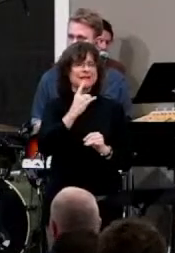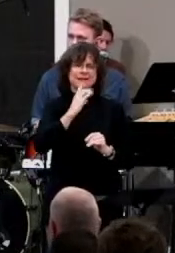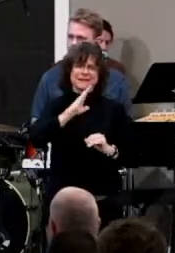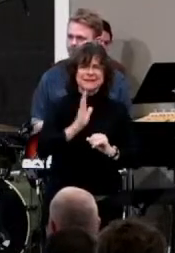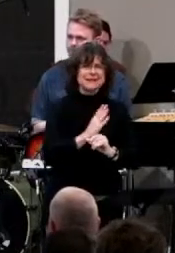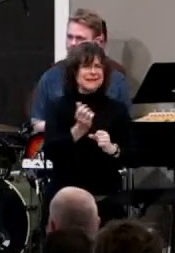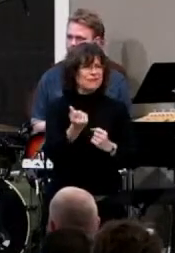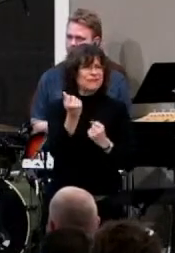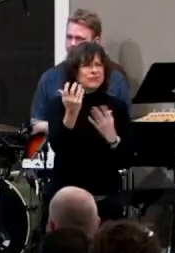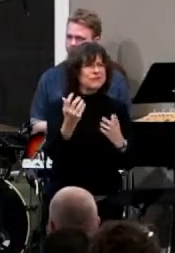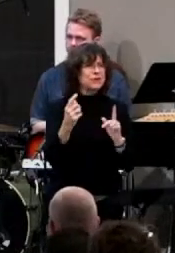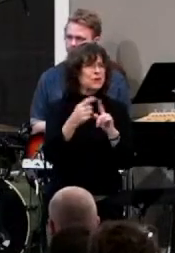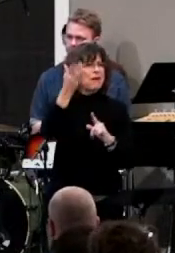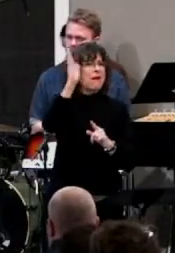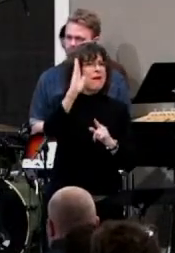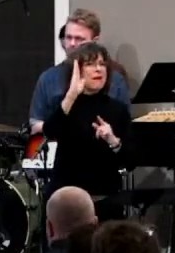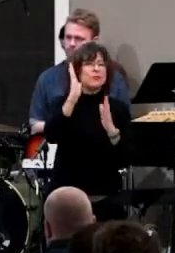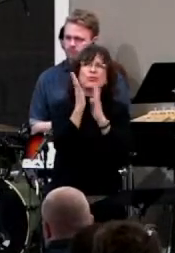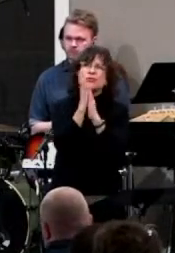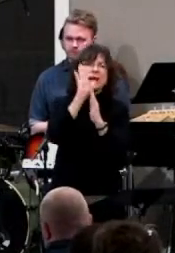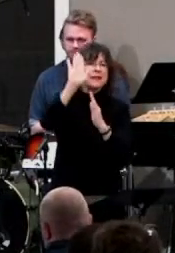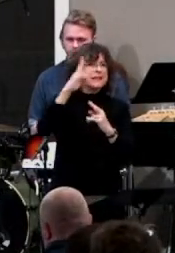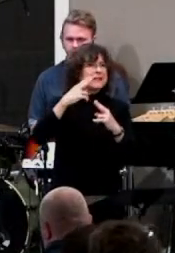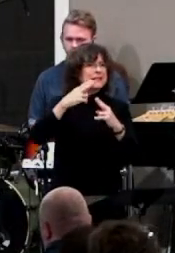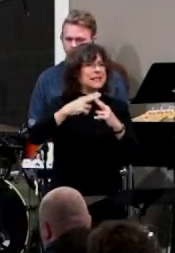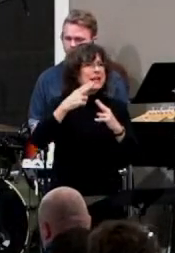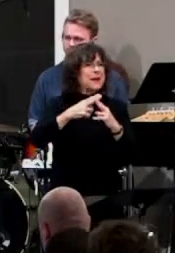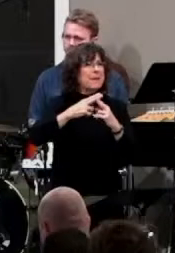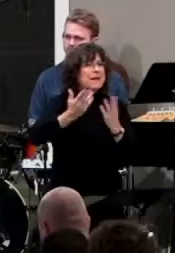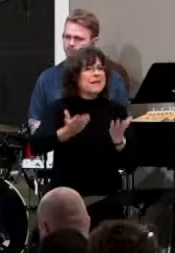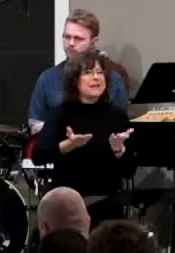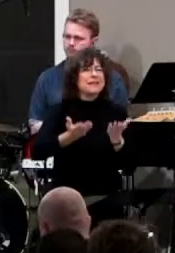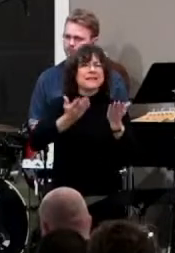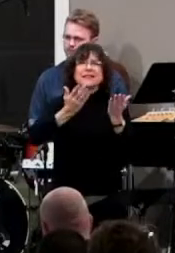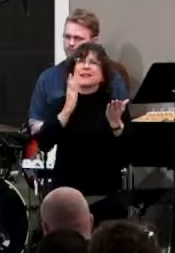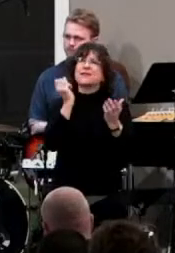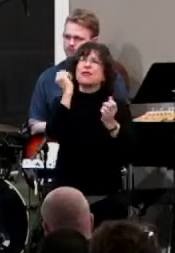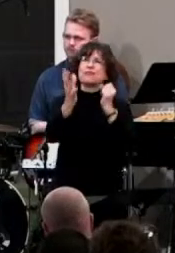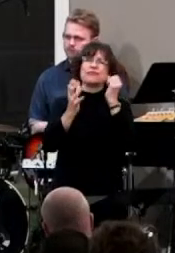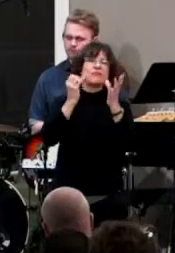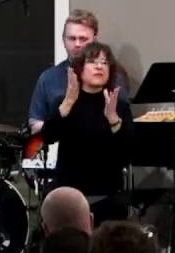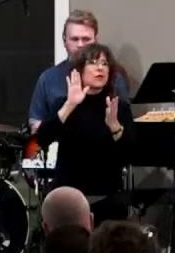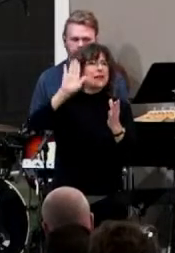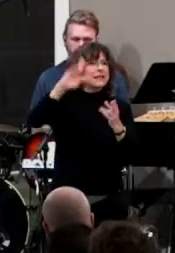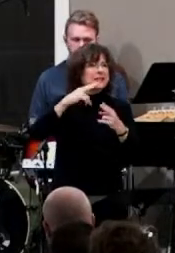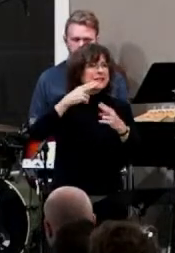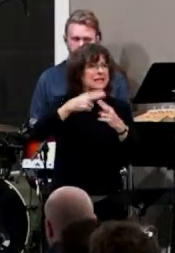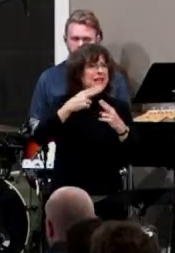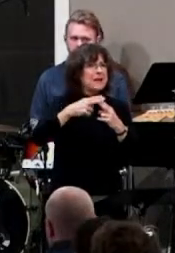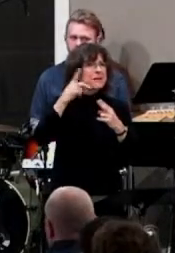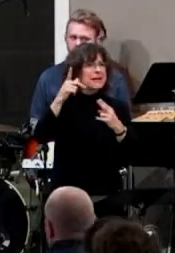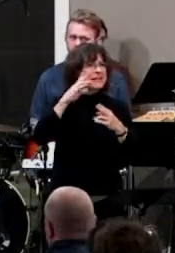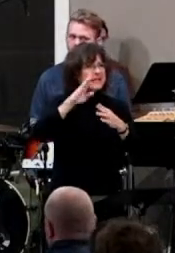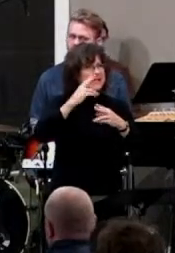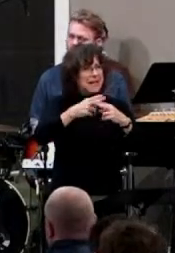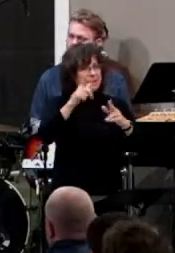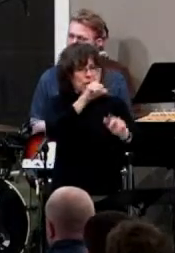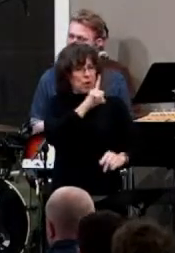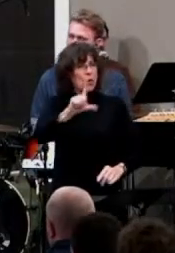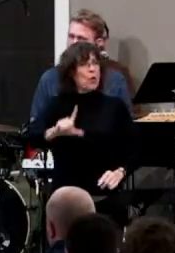his name. Lift up a song to him who rides through the clouds to your help. His name is the Lord, exalt before